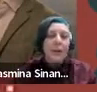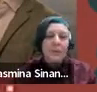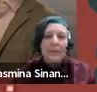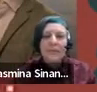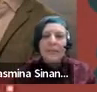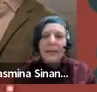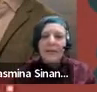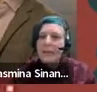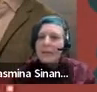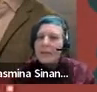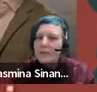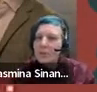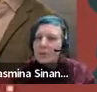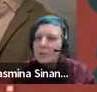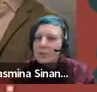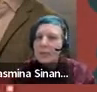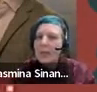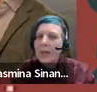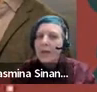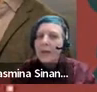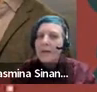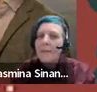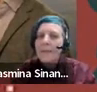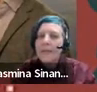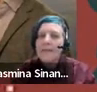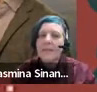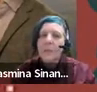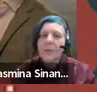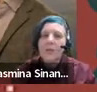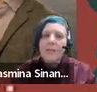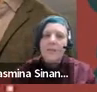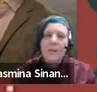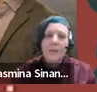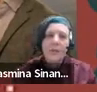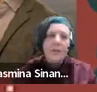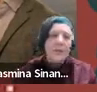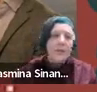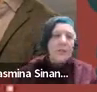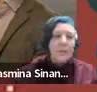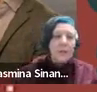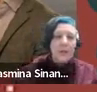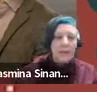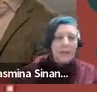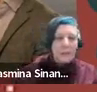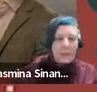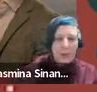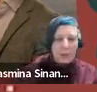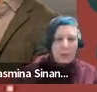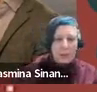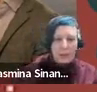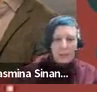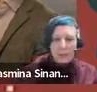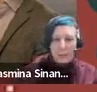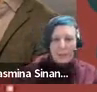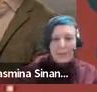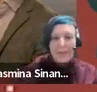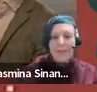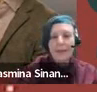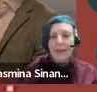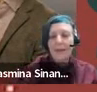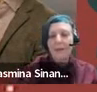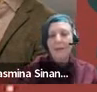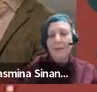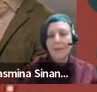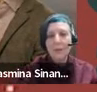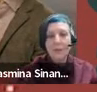4 p.m. I believe it's live and live streamed. And it's Queer Trans of Color Conversations with our guest speaker, Nick